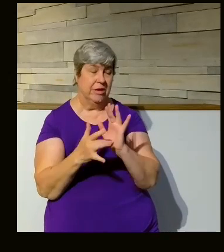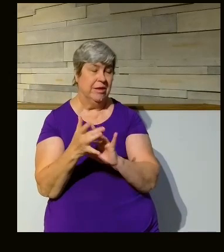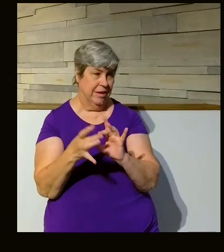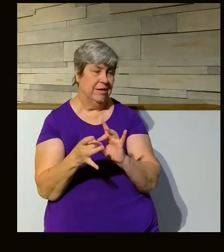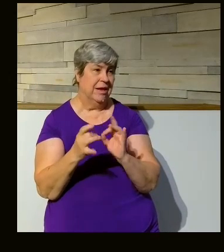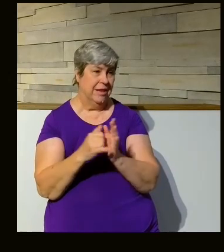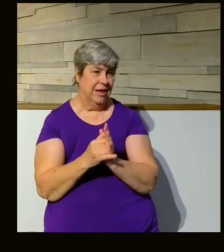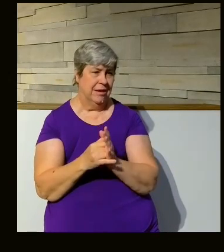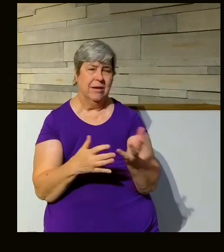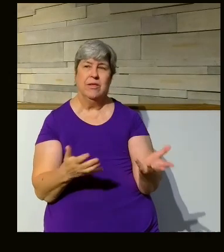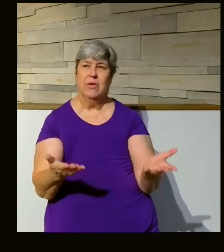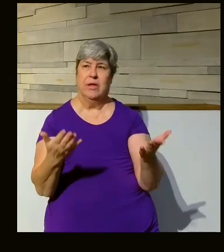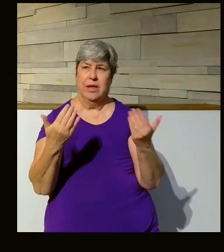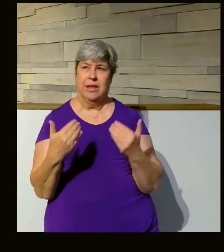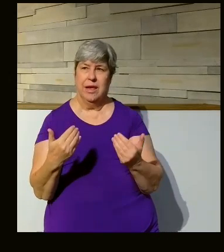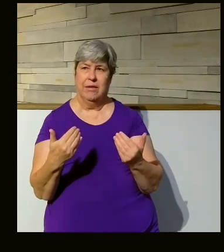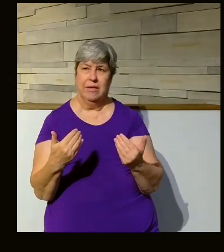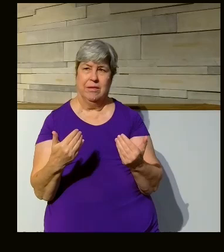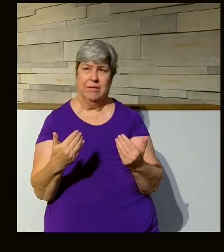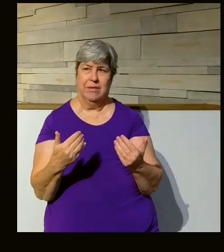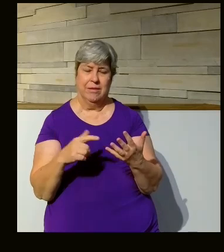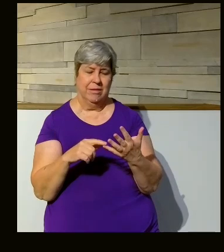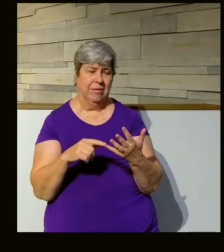So, folks, what's the step? Here's the next step.